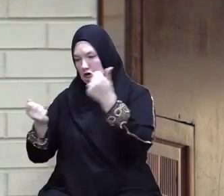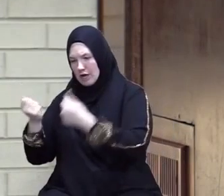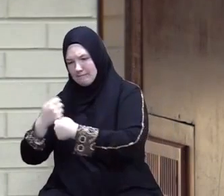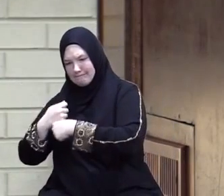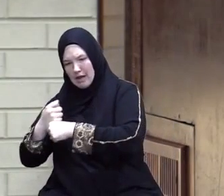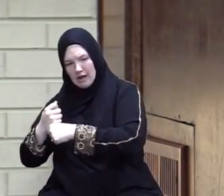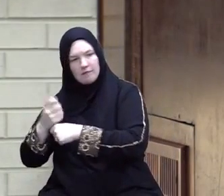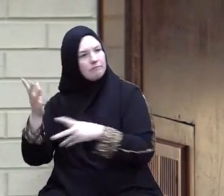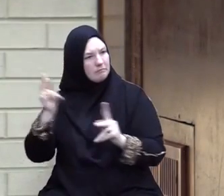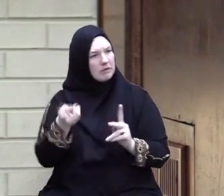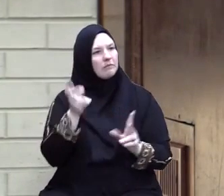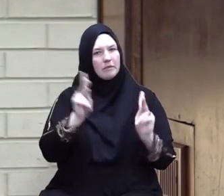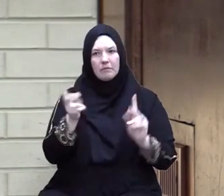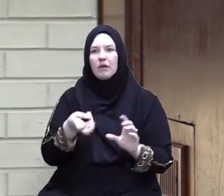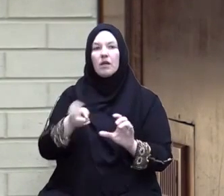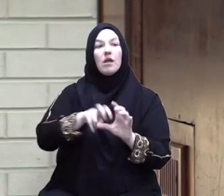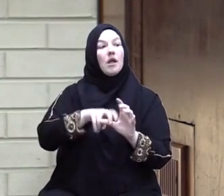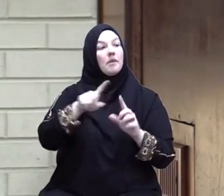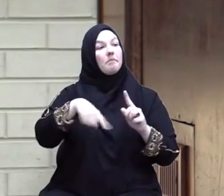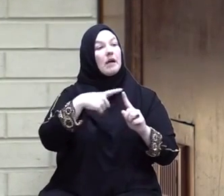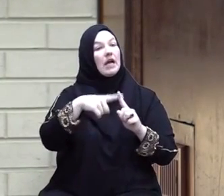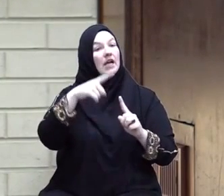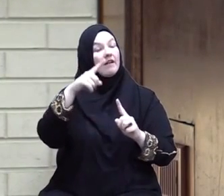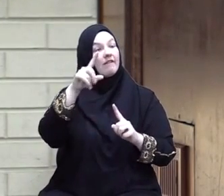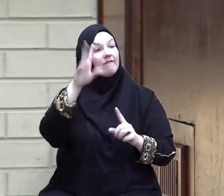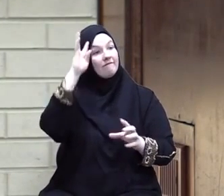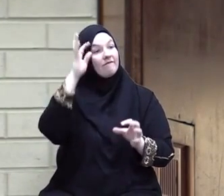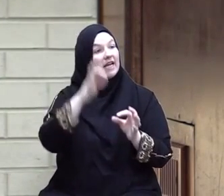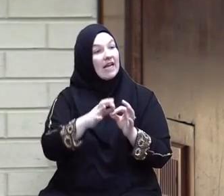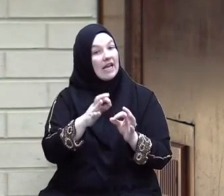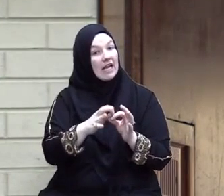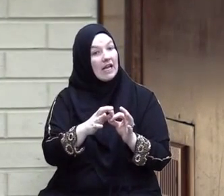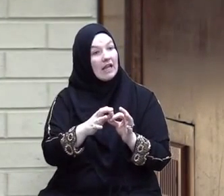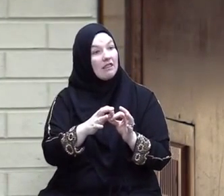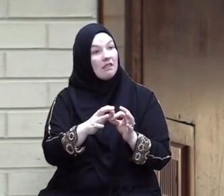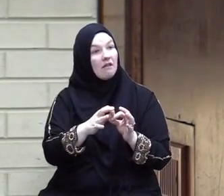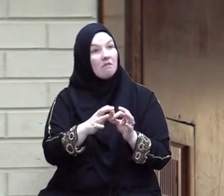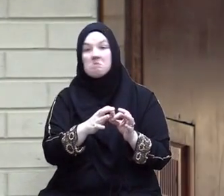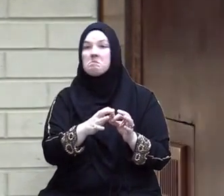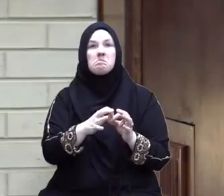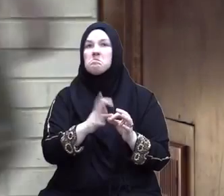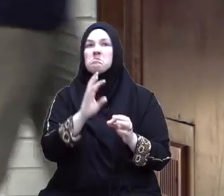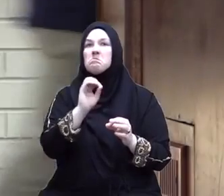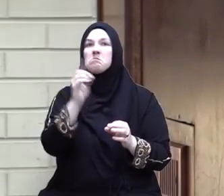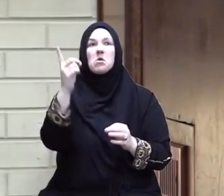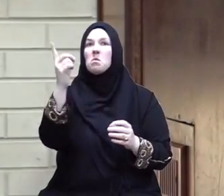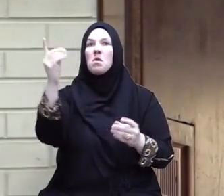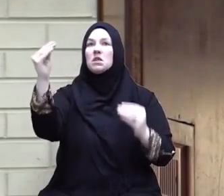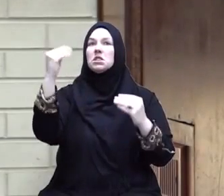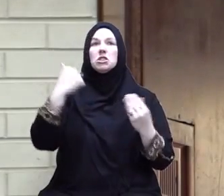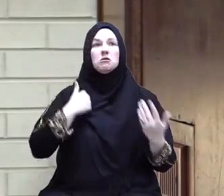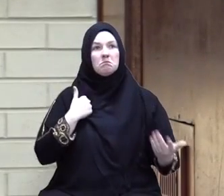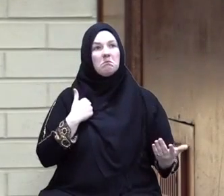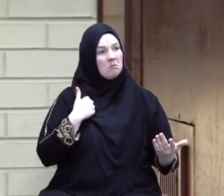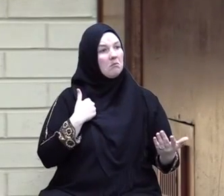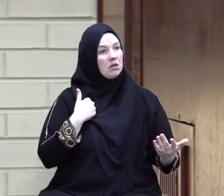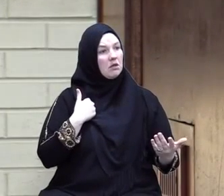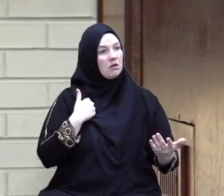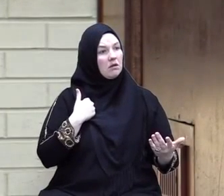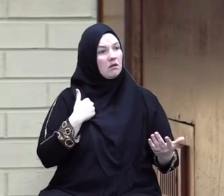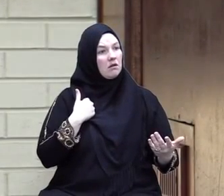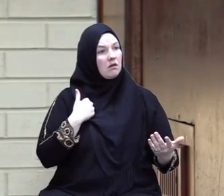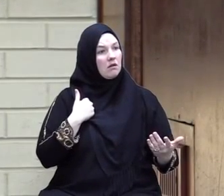made. But when it comes to faith, they give us their back. And when they needed us, they came crying to